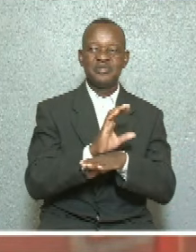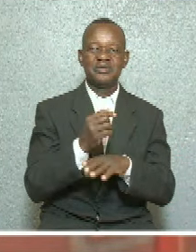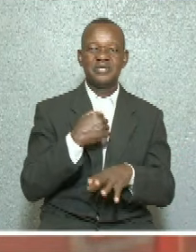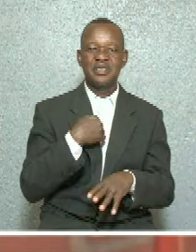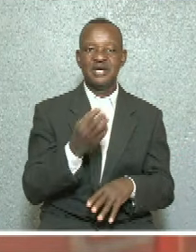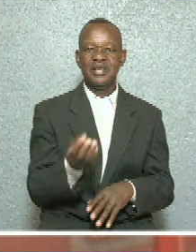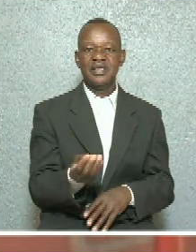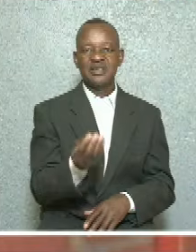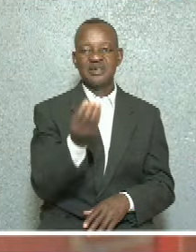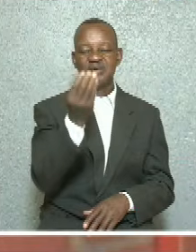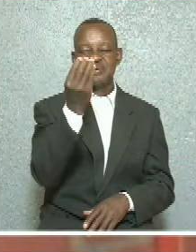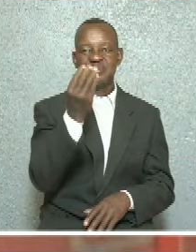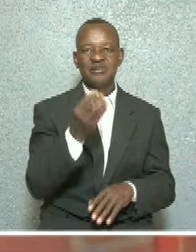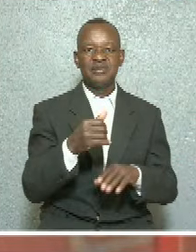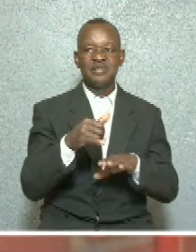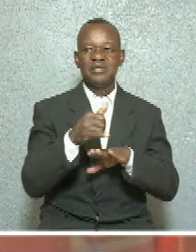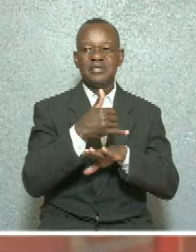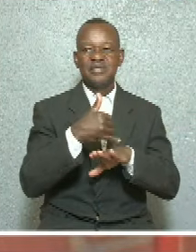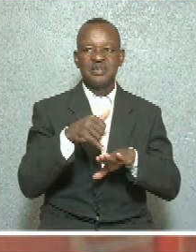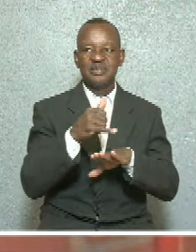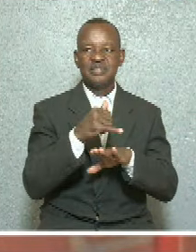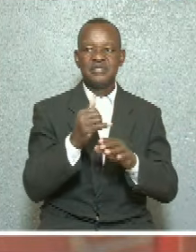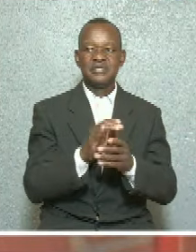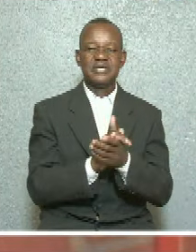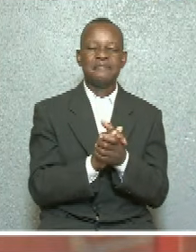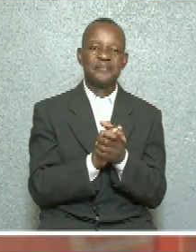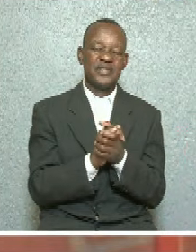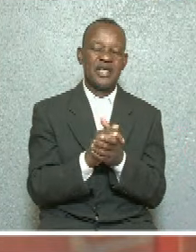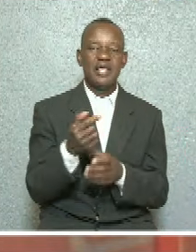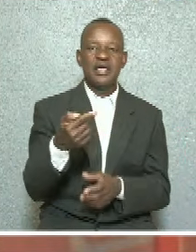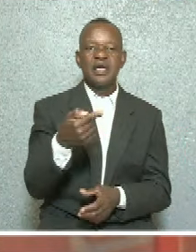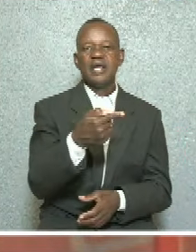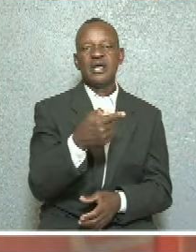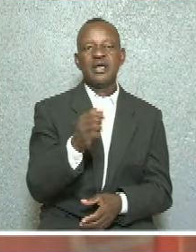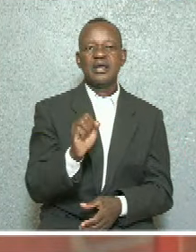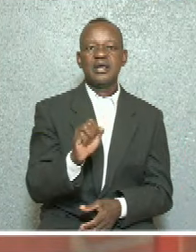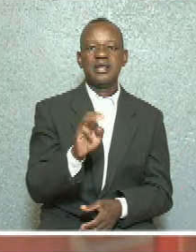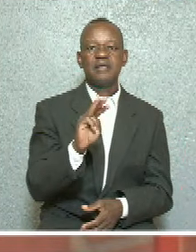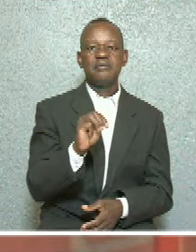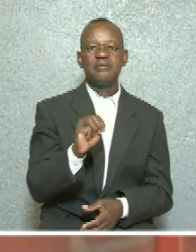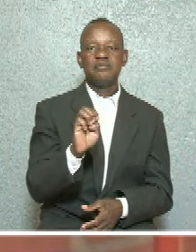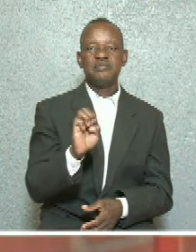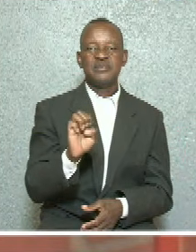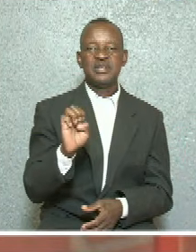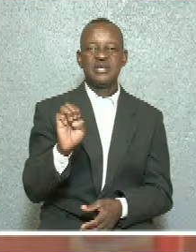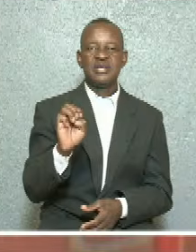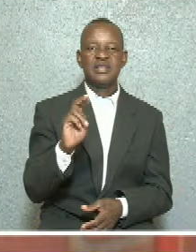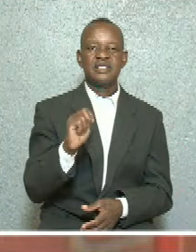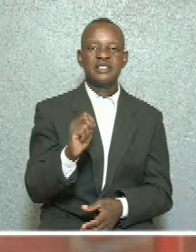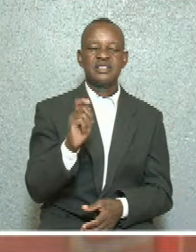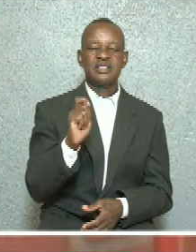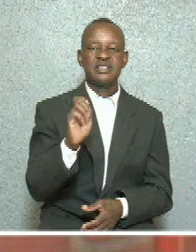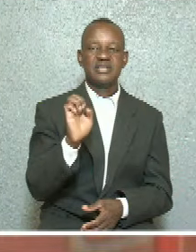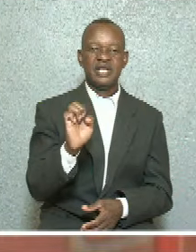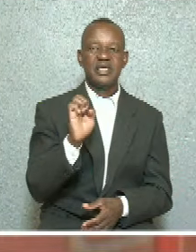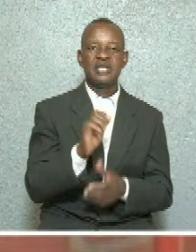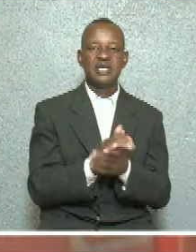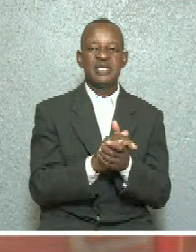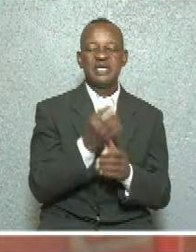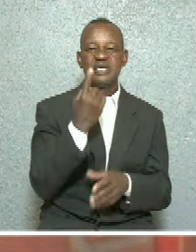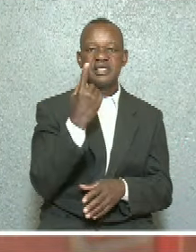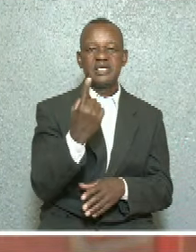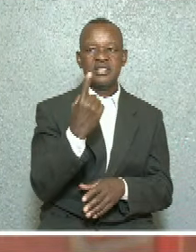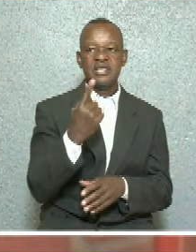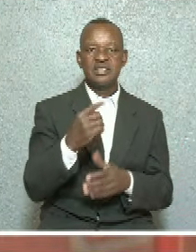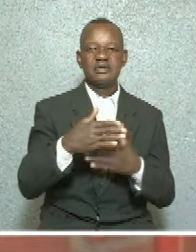called Namibian. So Namibian, you find it just behind here, I think 2-3 streets from here. So I would